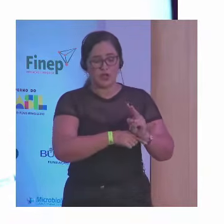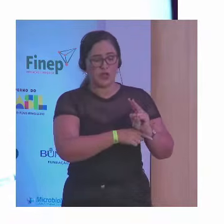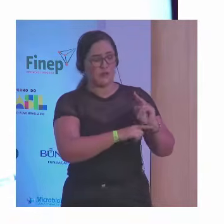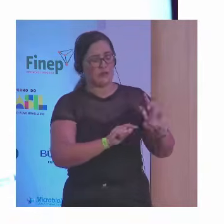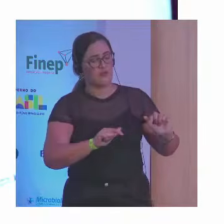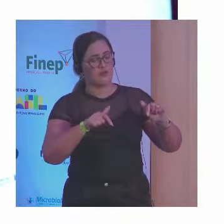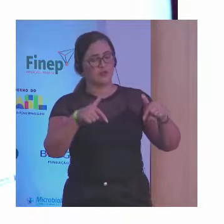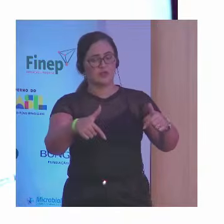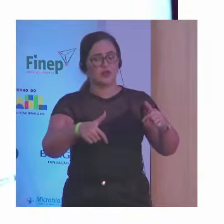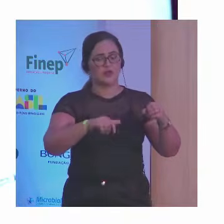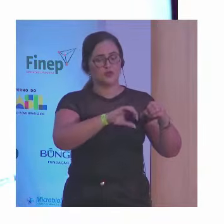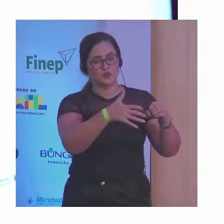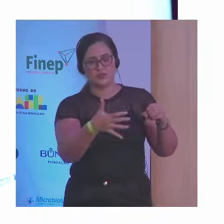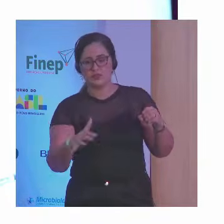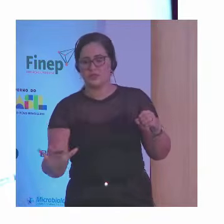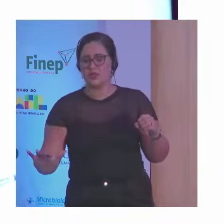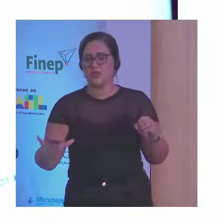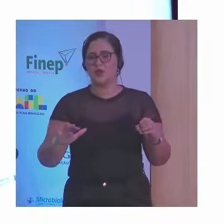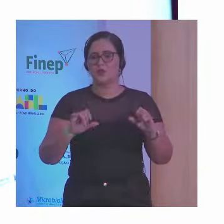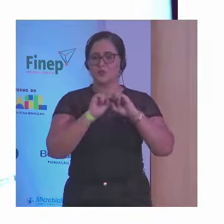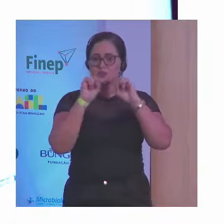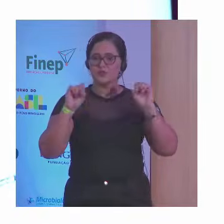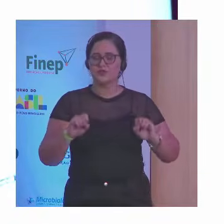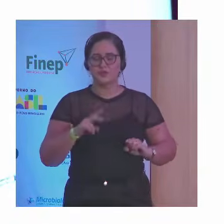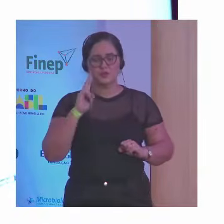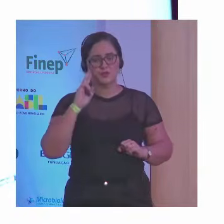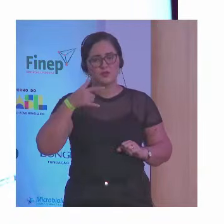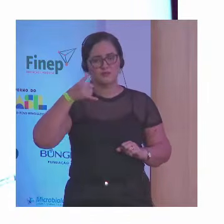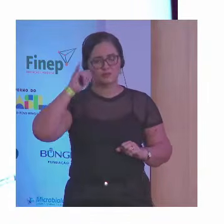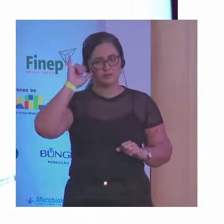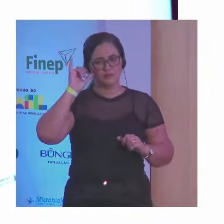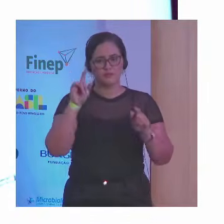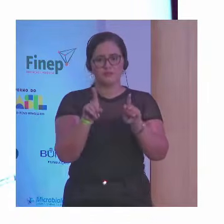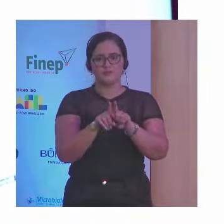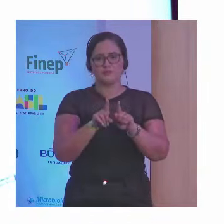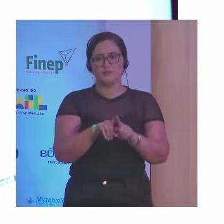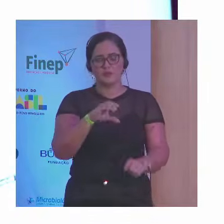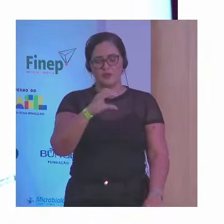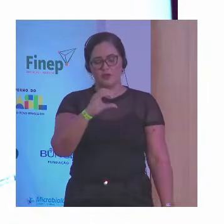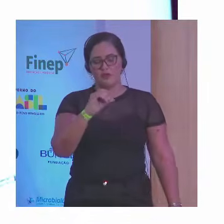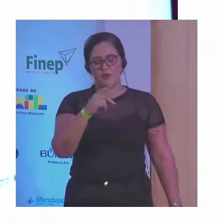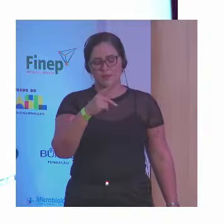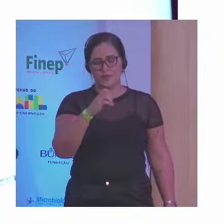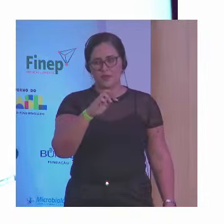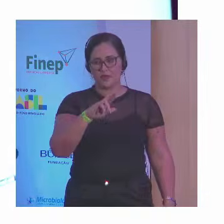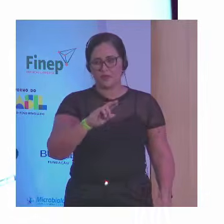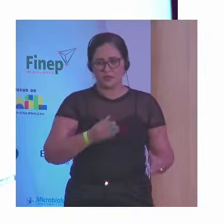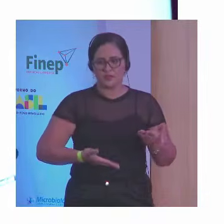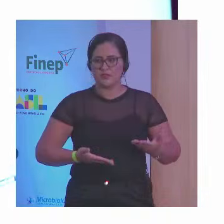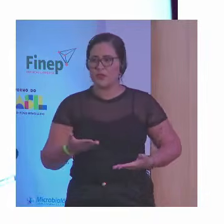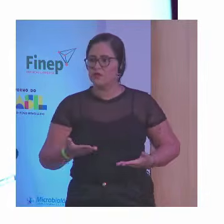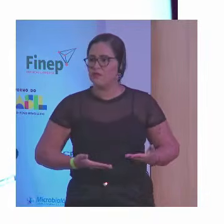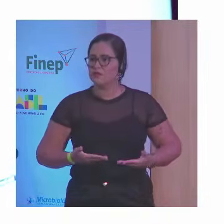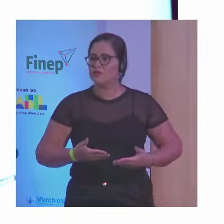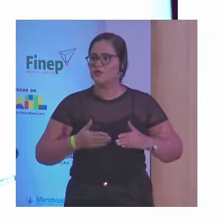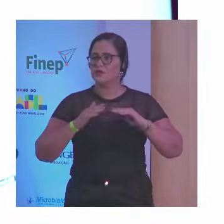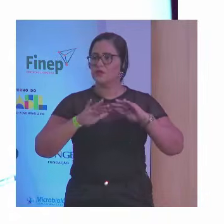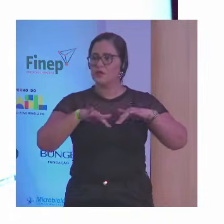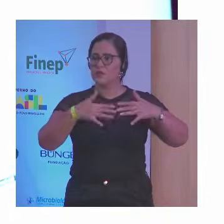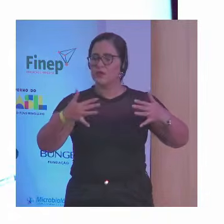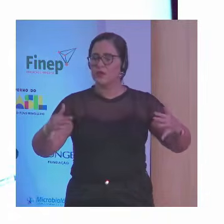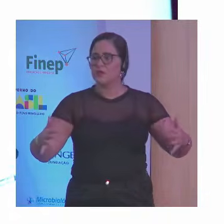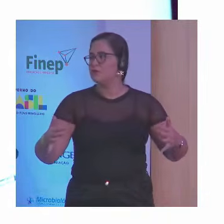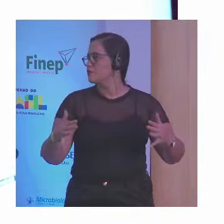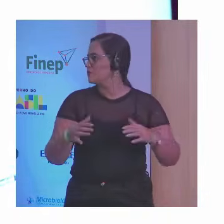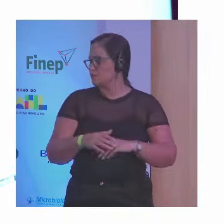systems, including the Copernicus Marine Service, widely used. Pierre